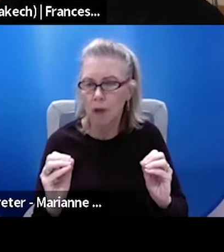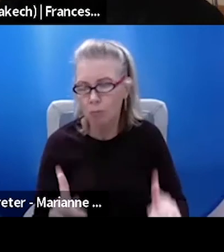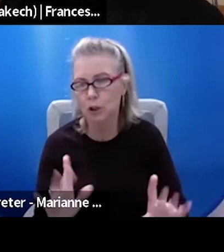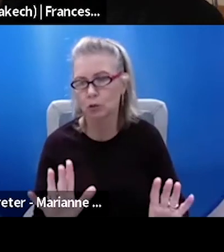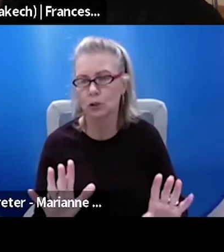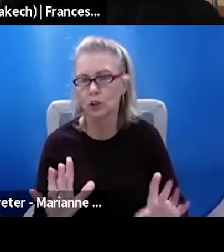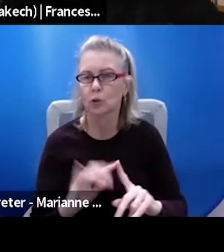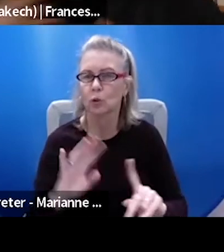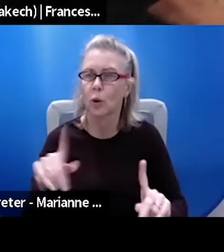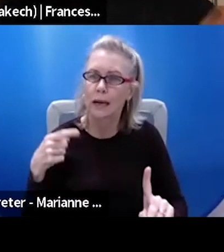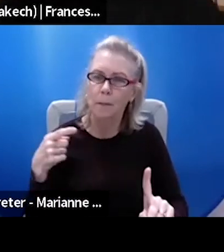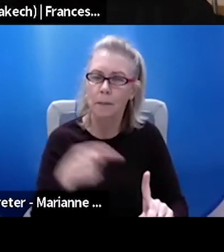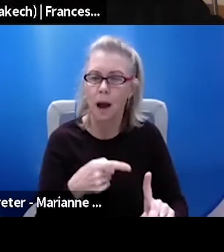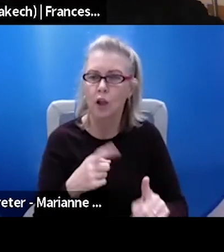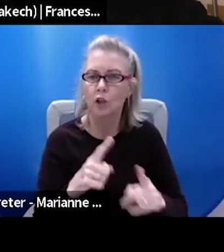get back to